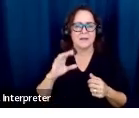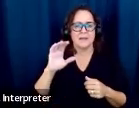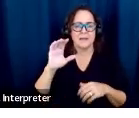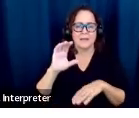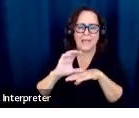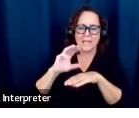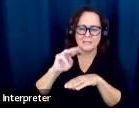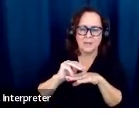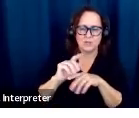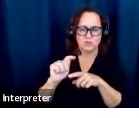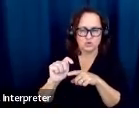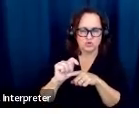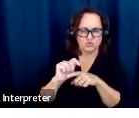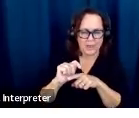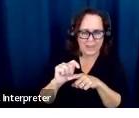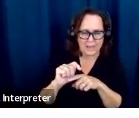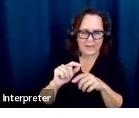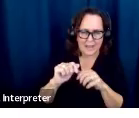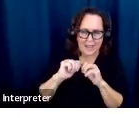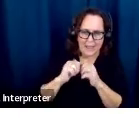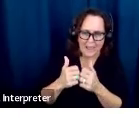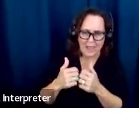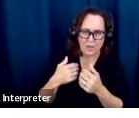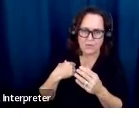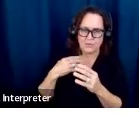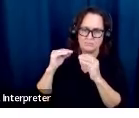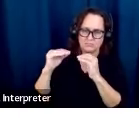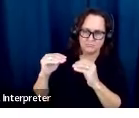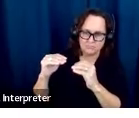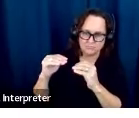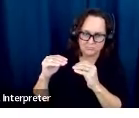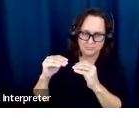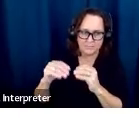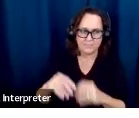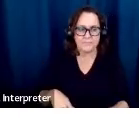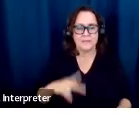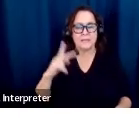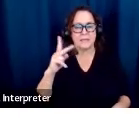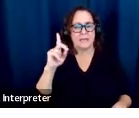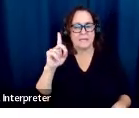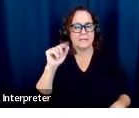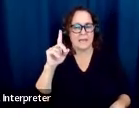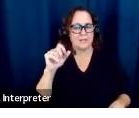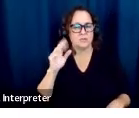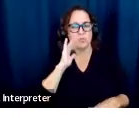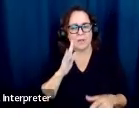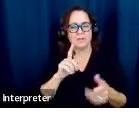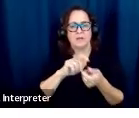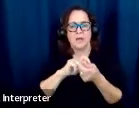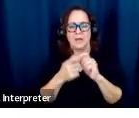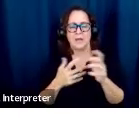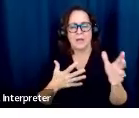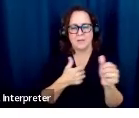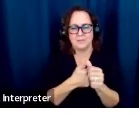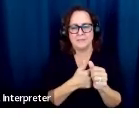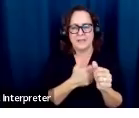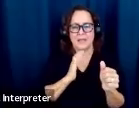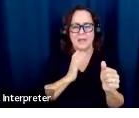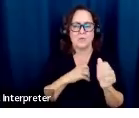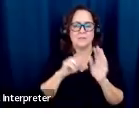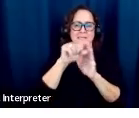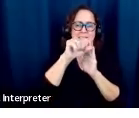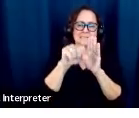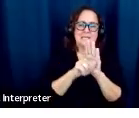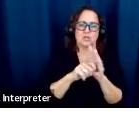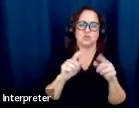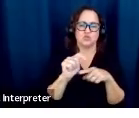HCBS settings regulations and person-centered service planning. KDADS is planning to update the state mandated training that all TCMs